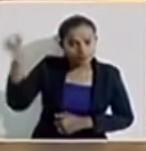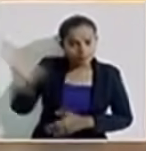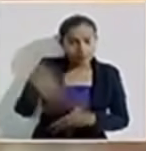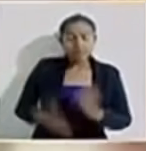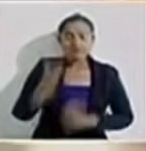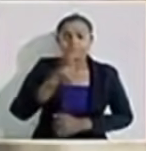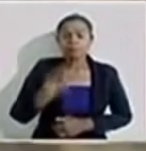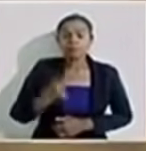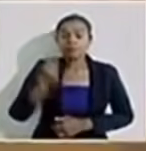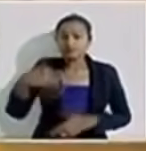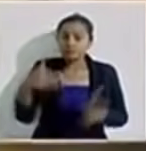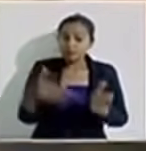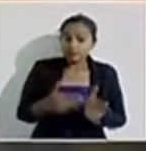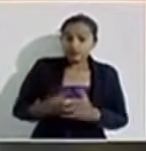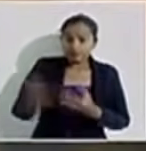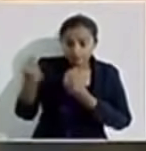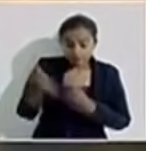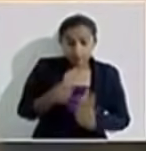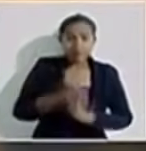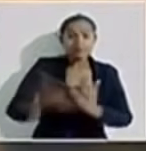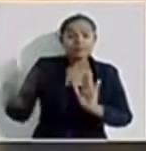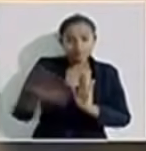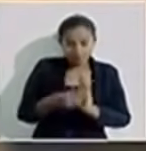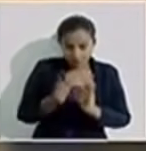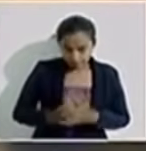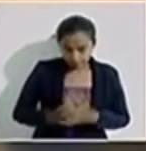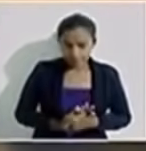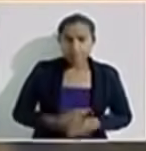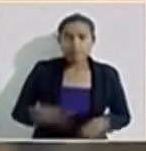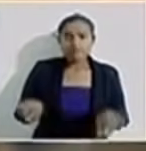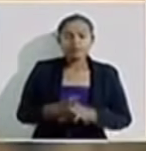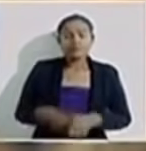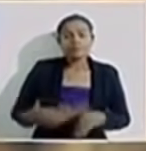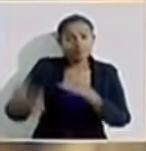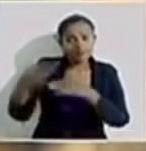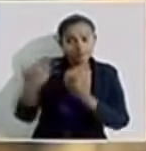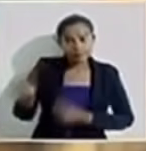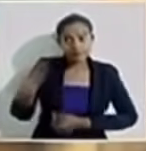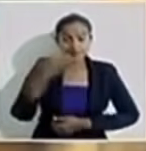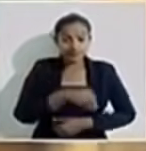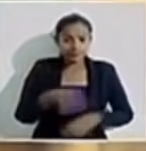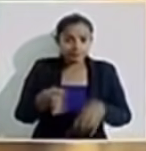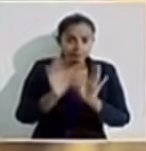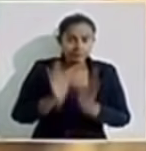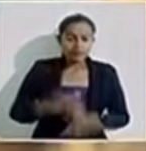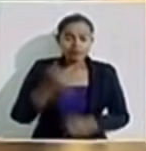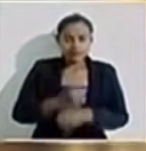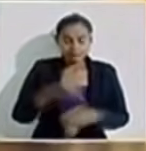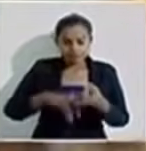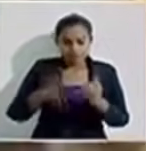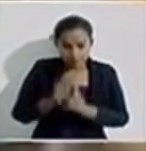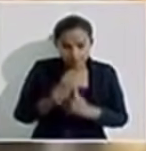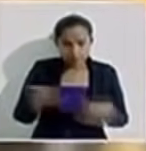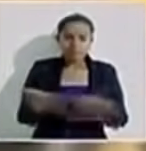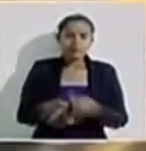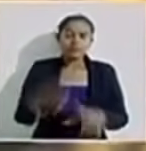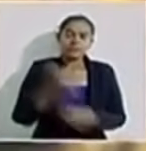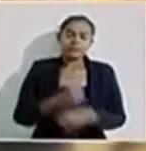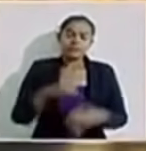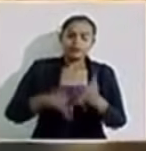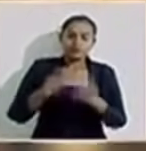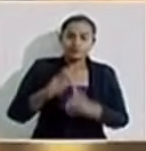earnings. Export income generated under the GSP and GSP Plus scheme in 2020 amounted to $2.6